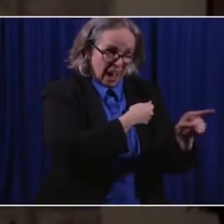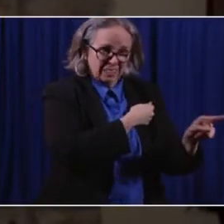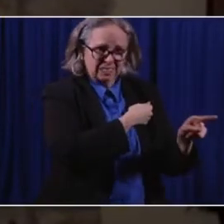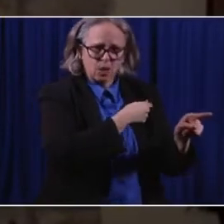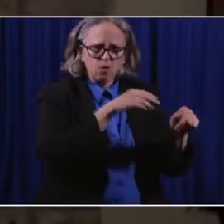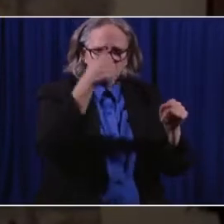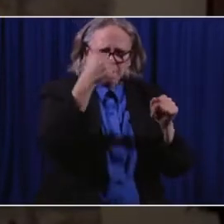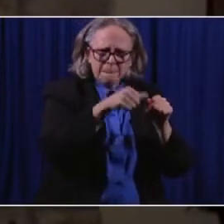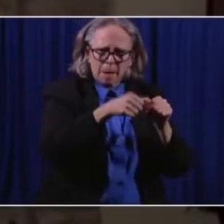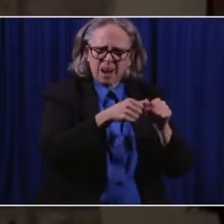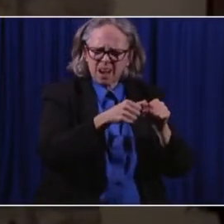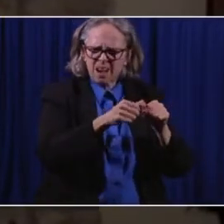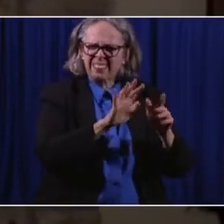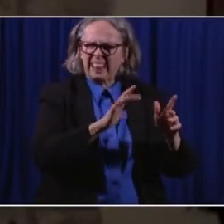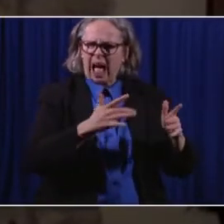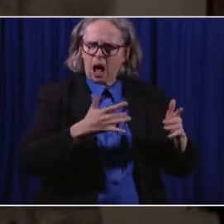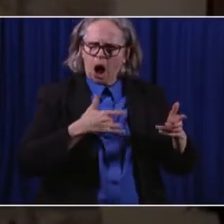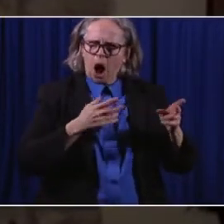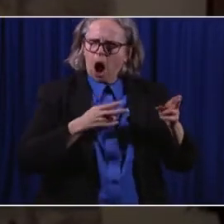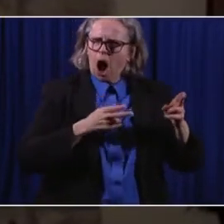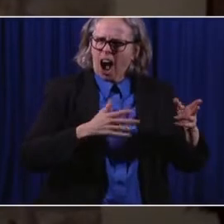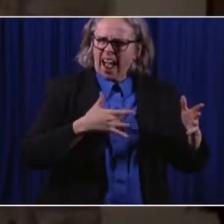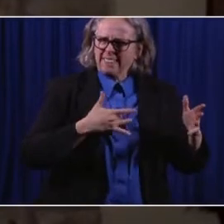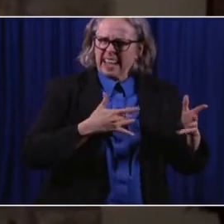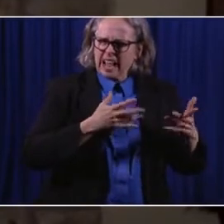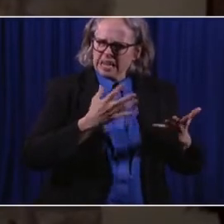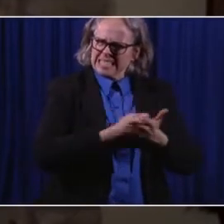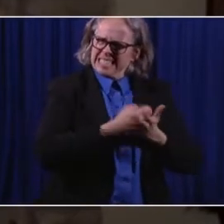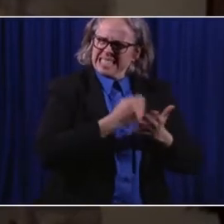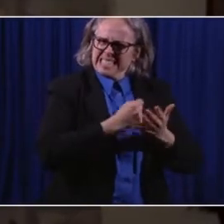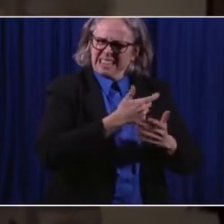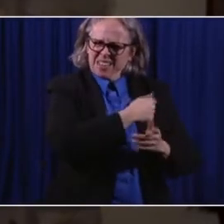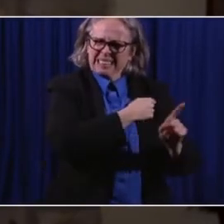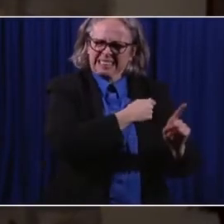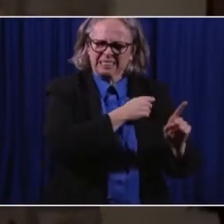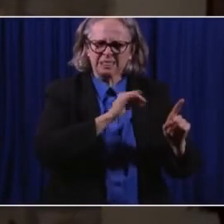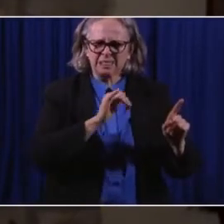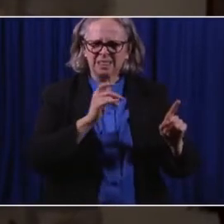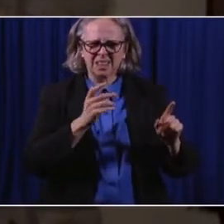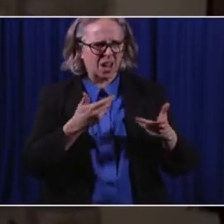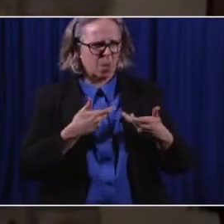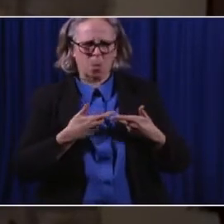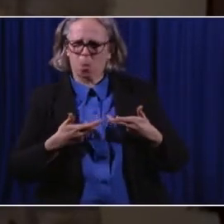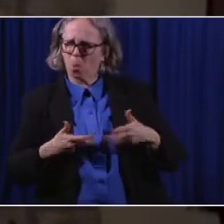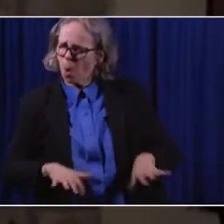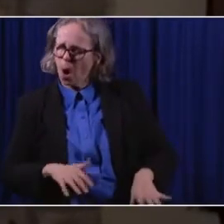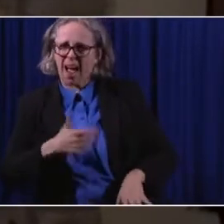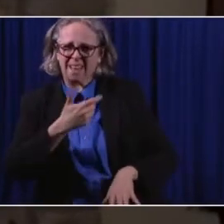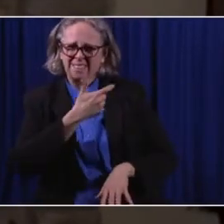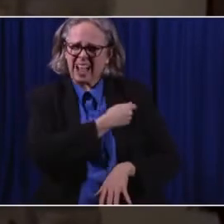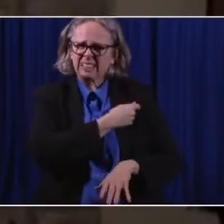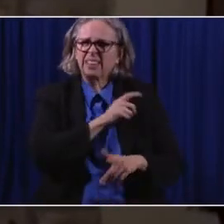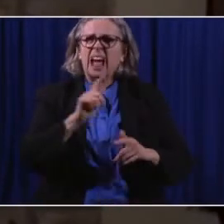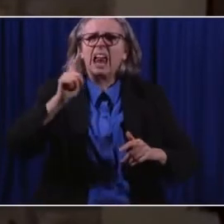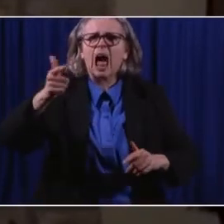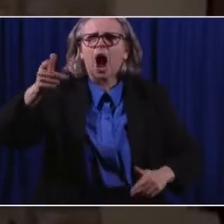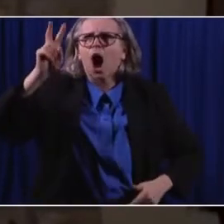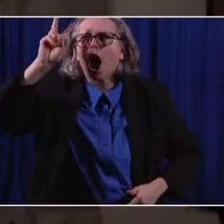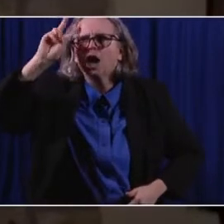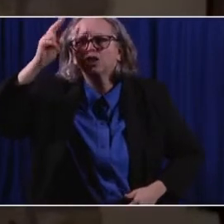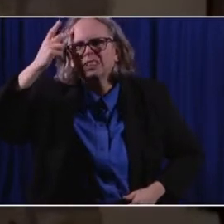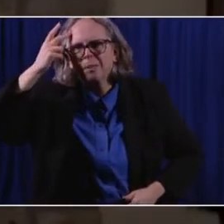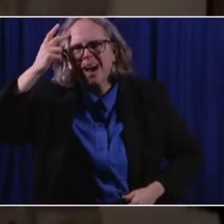We cannot guarantee if you pass that up, there's no guarantee when you're going to have an opportunity to